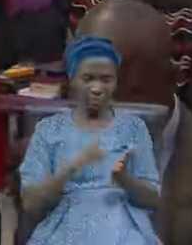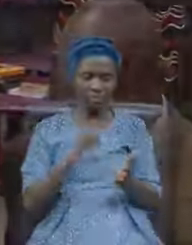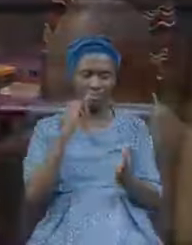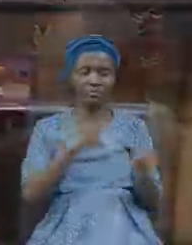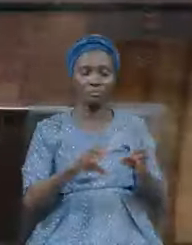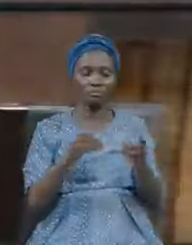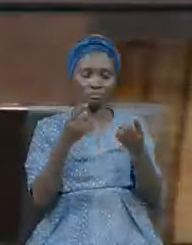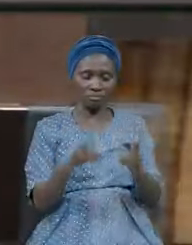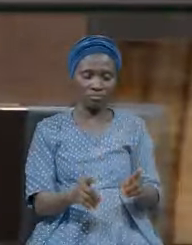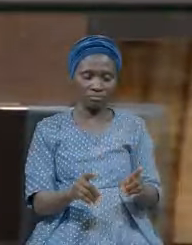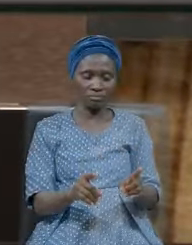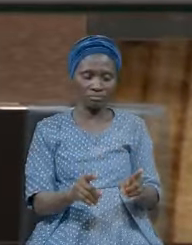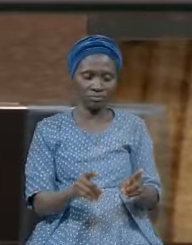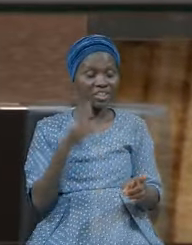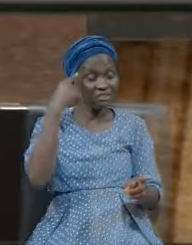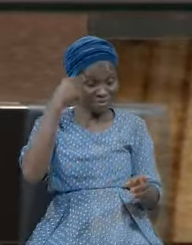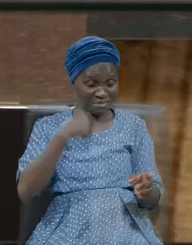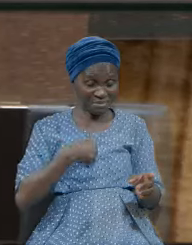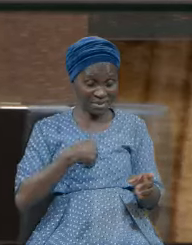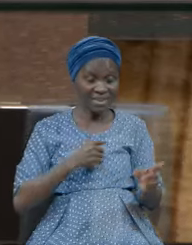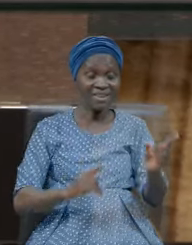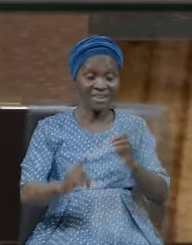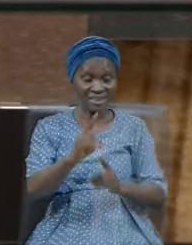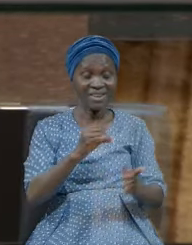done. For me, it is